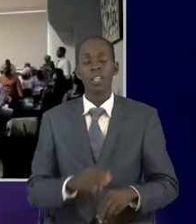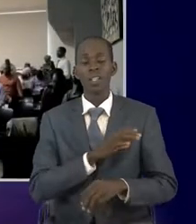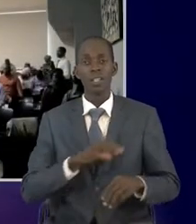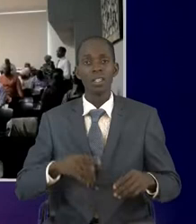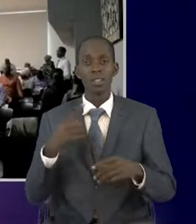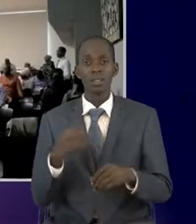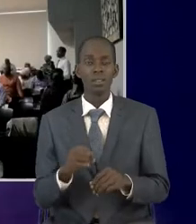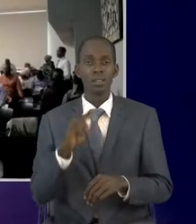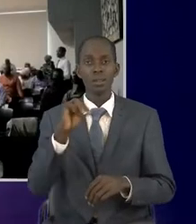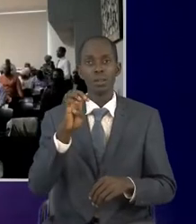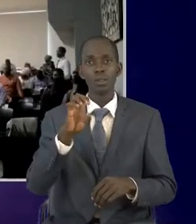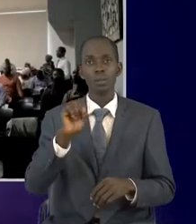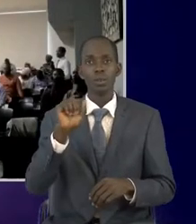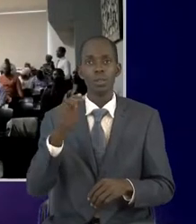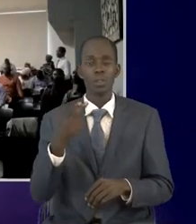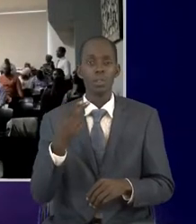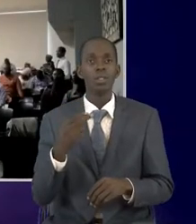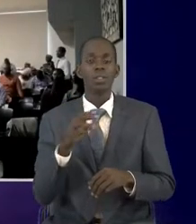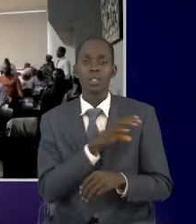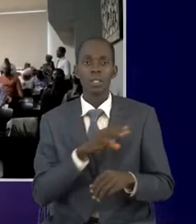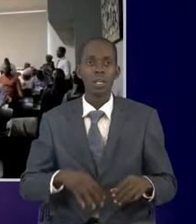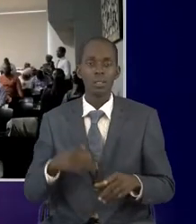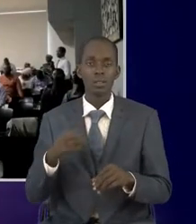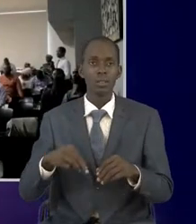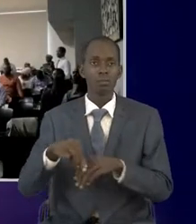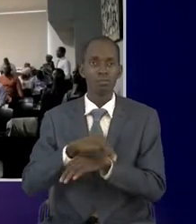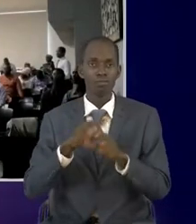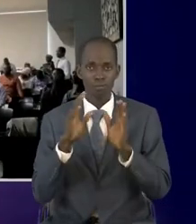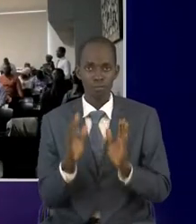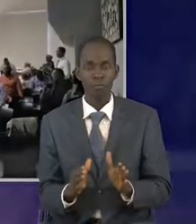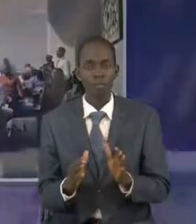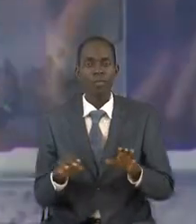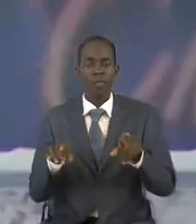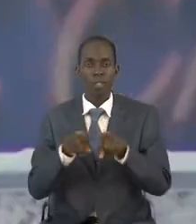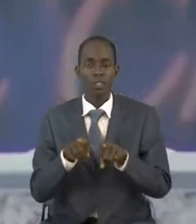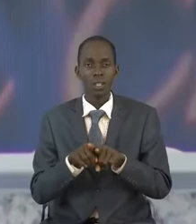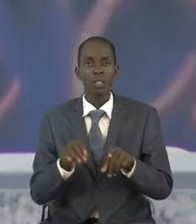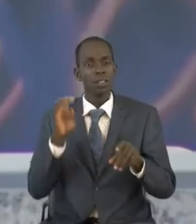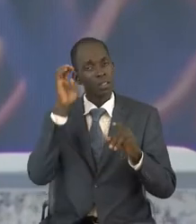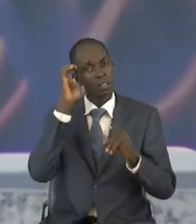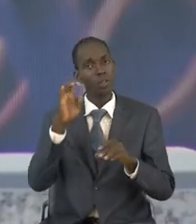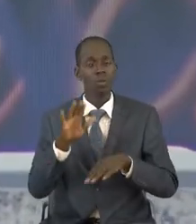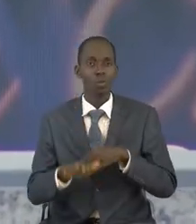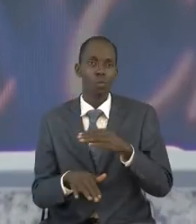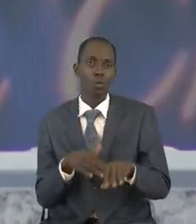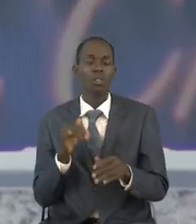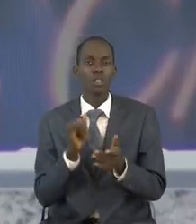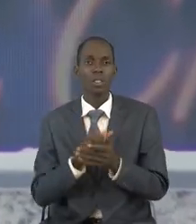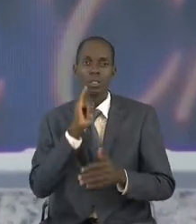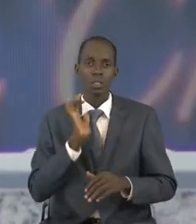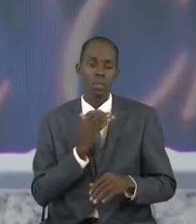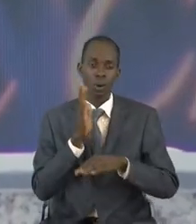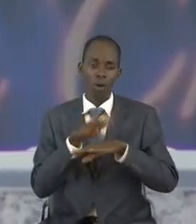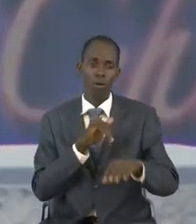even as he, Christ the Master, even as he walked. That's our calling, that's our commitment, that's